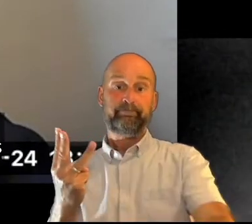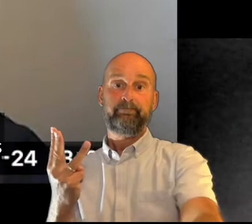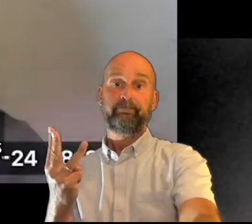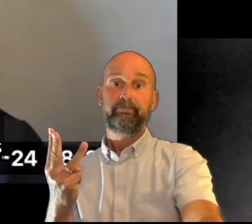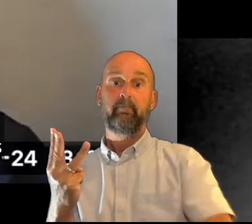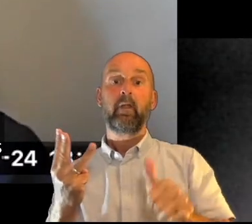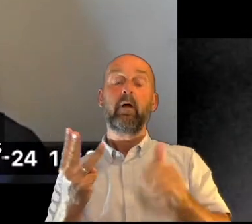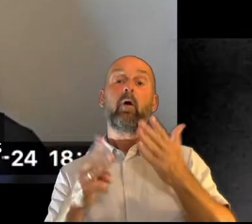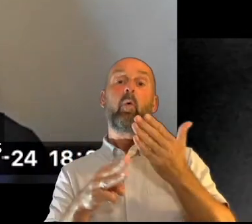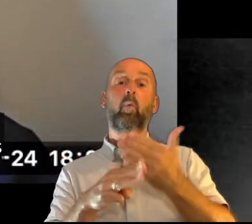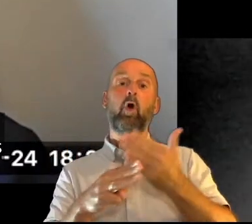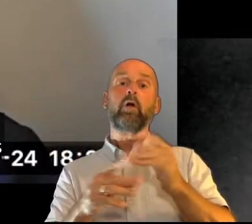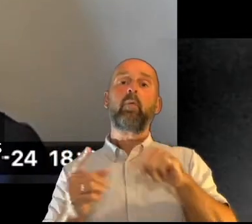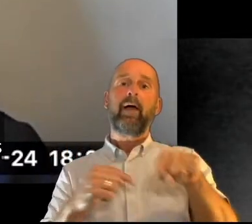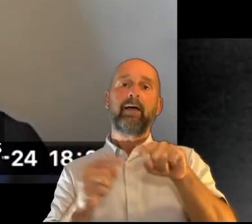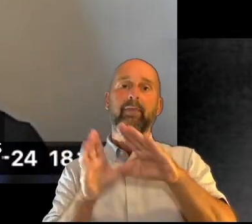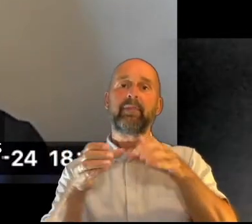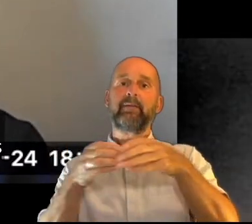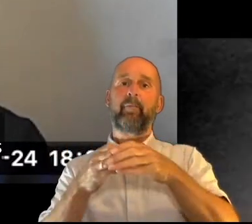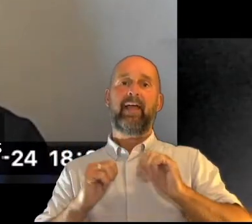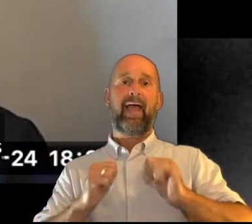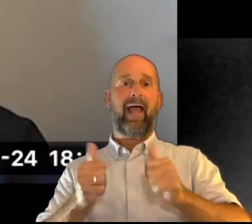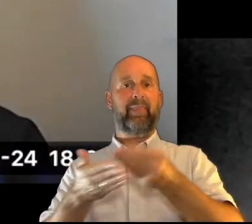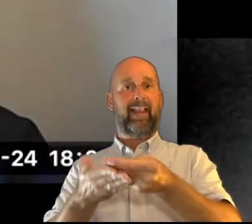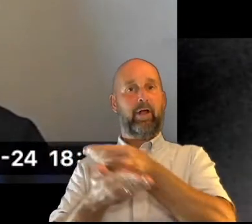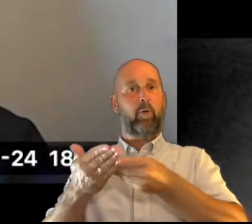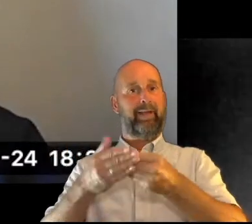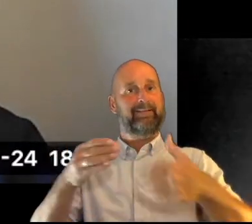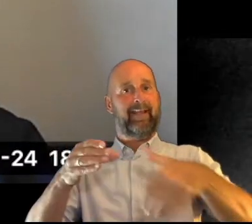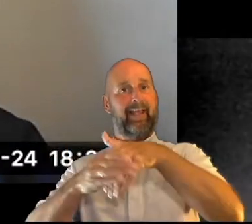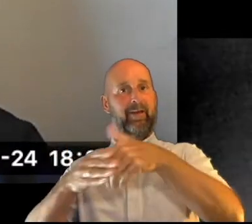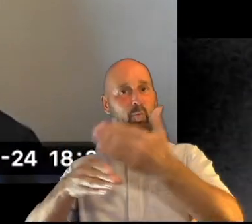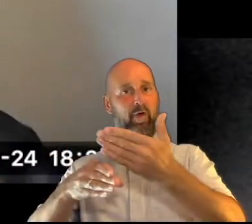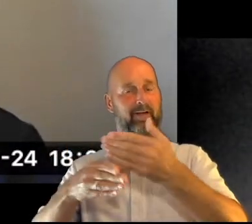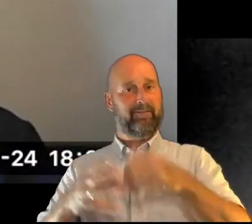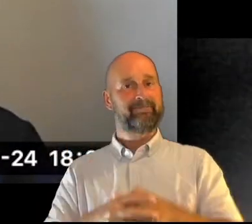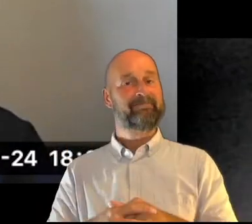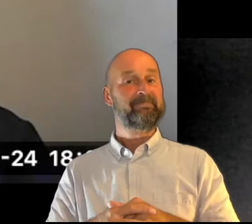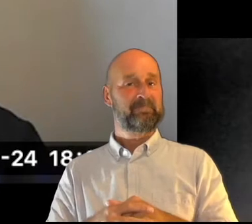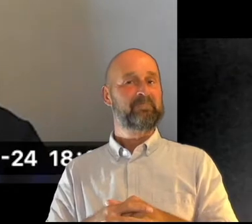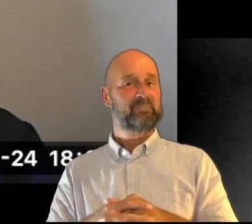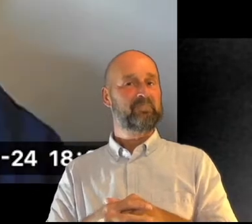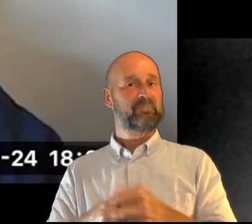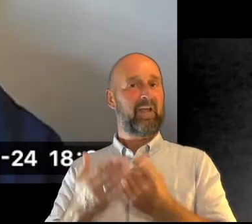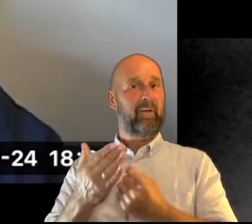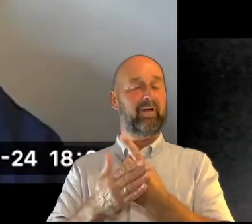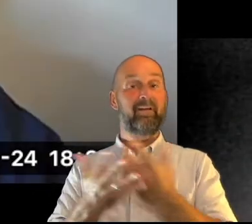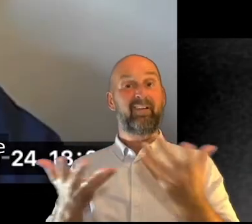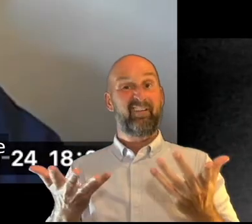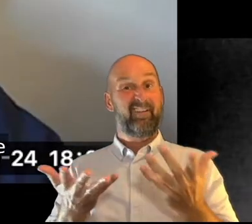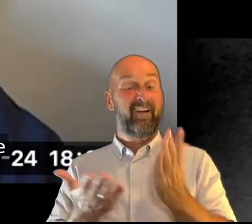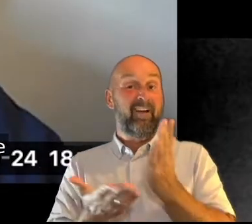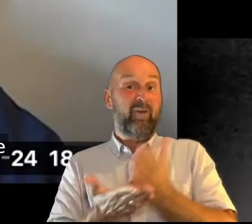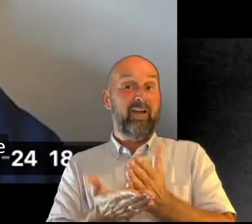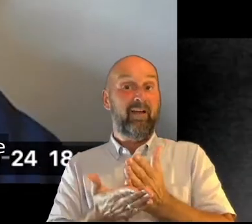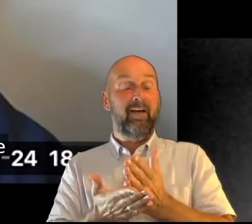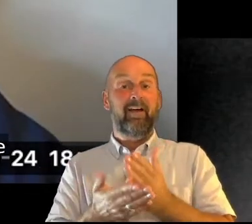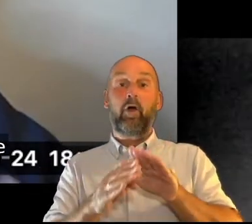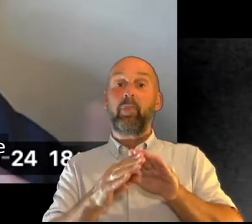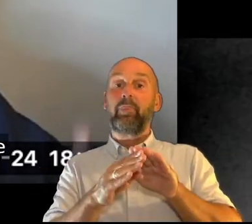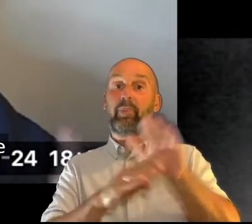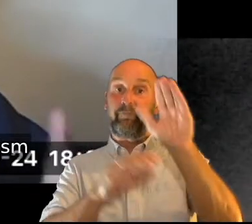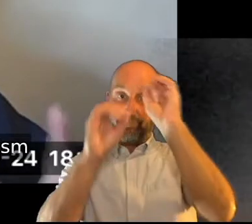who works in the Department of Health and Economics, and is lovely. Basically, it's what the